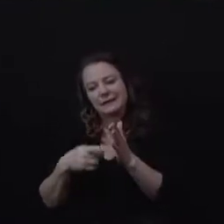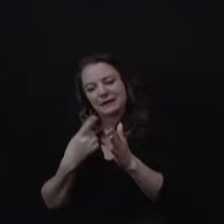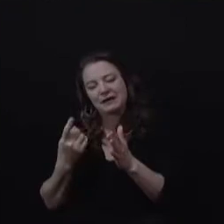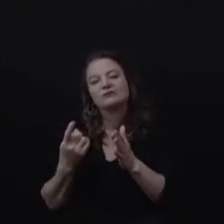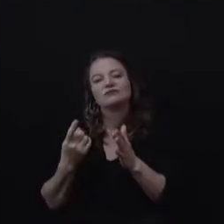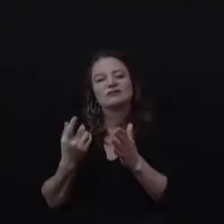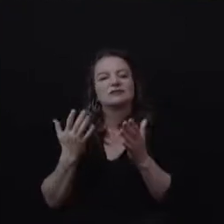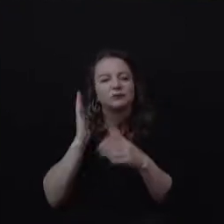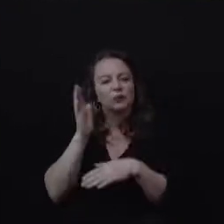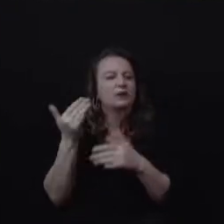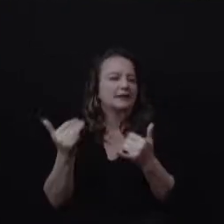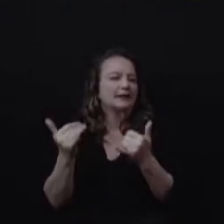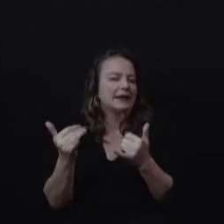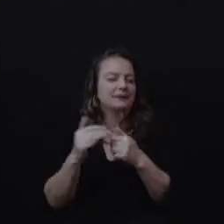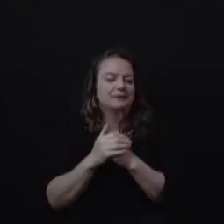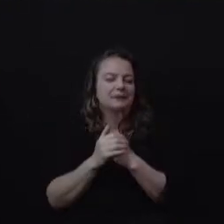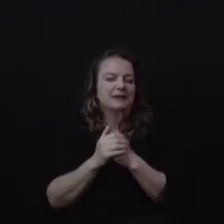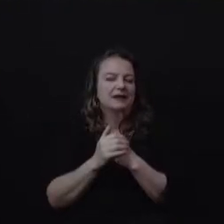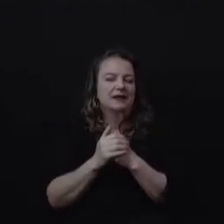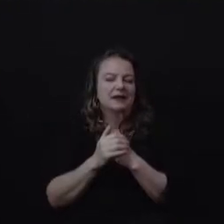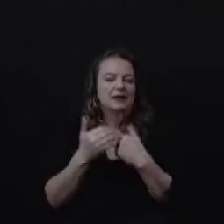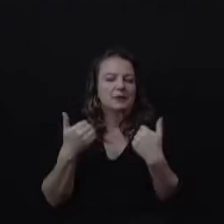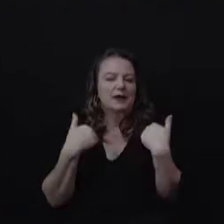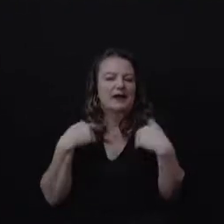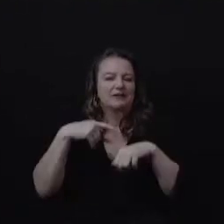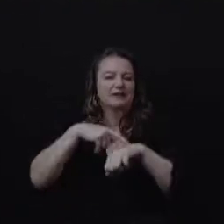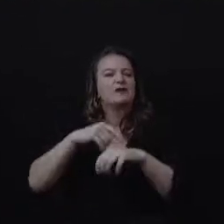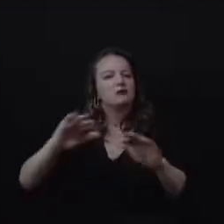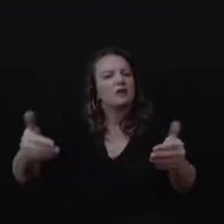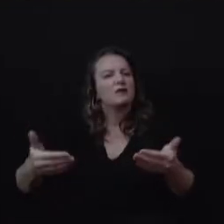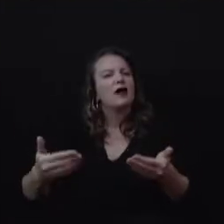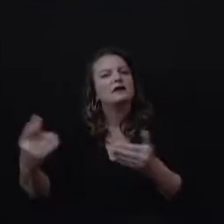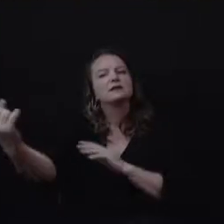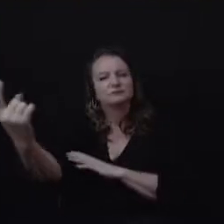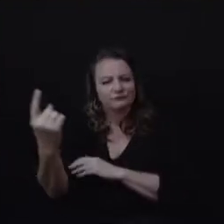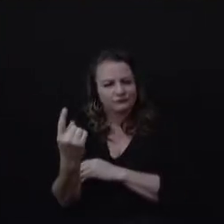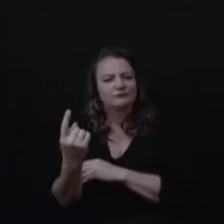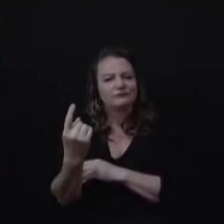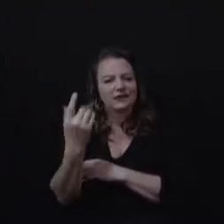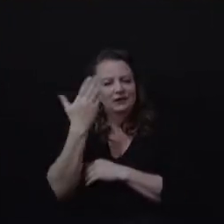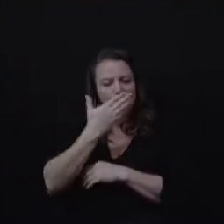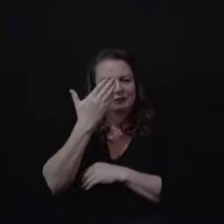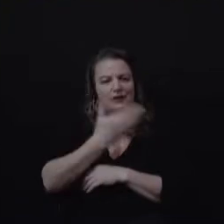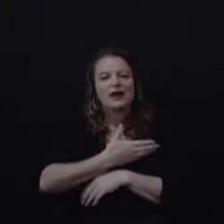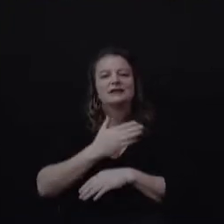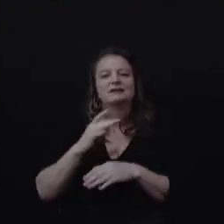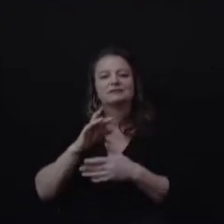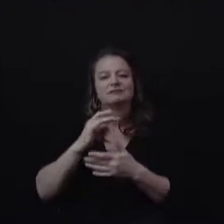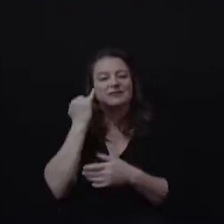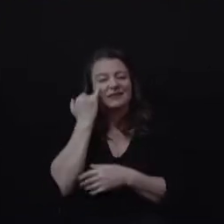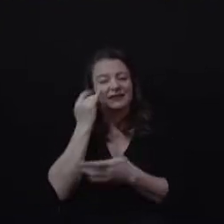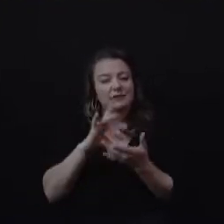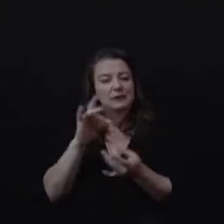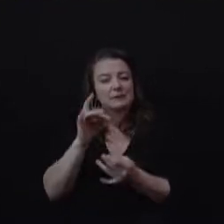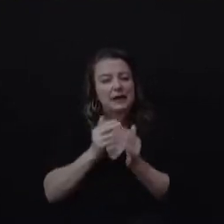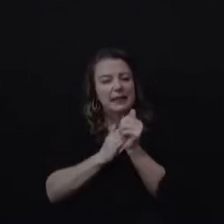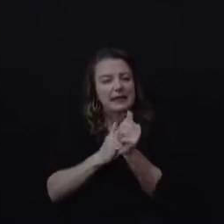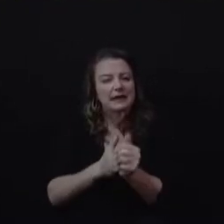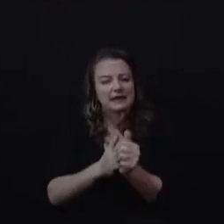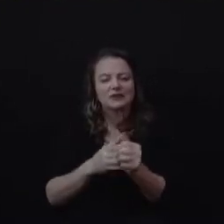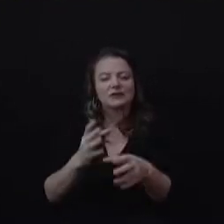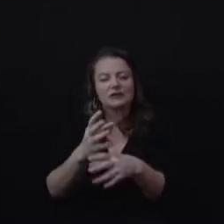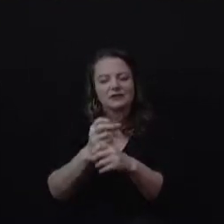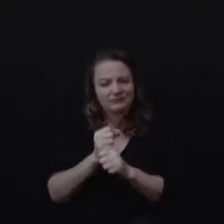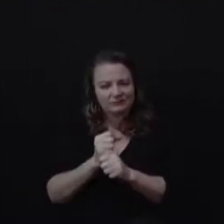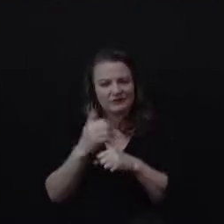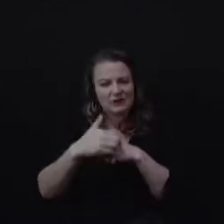Sometimes, like we will today, we'll have a time where you'll be invited to come forward as the Spirit leads you, and you'll receive the bread from one